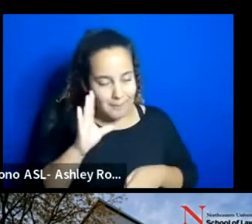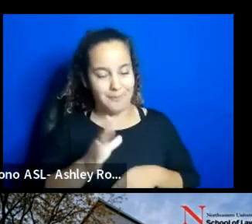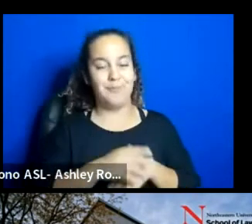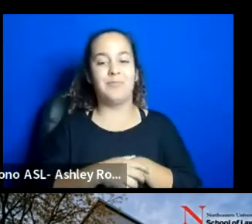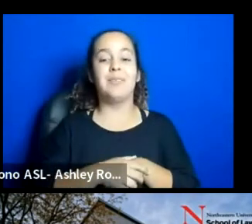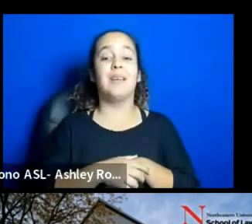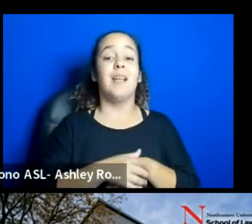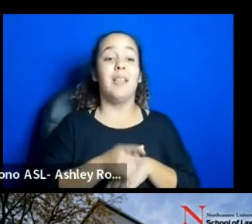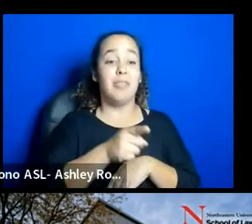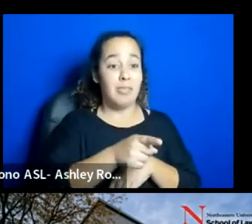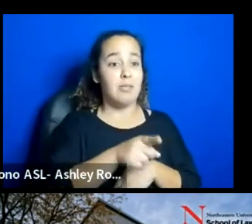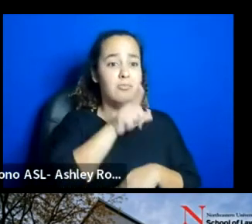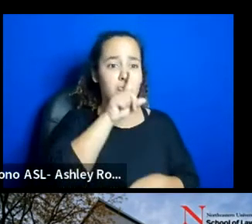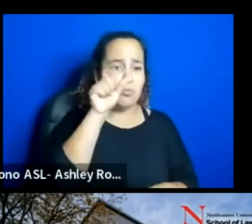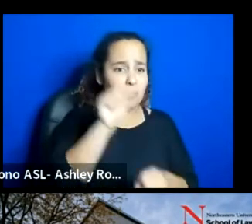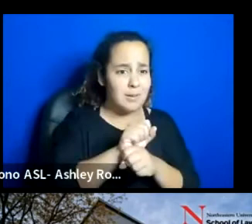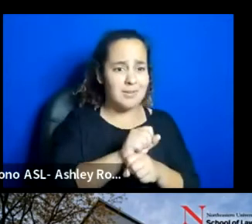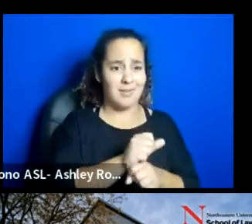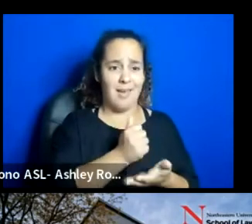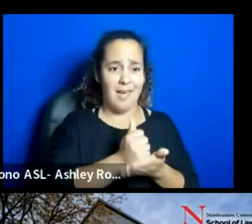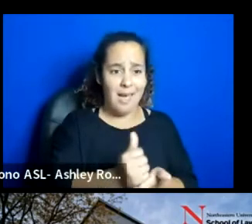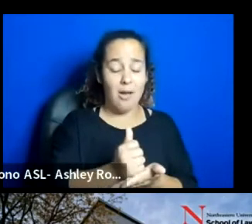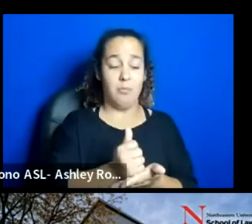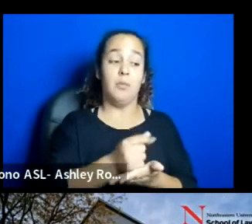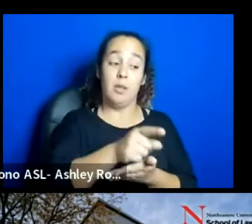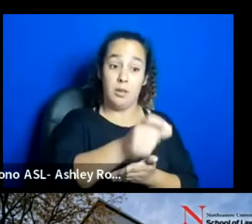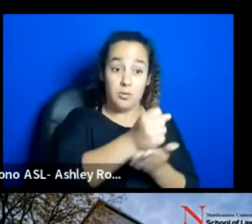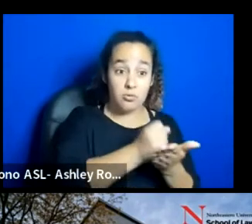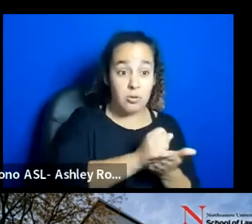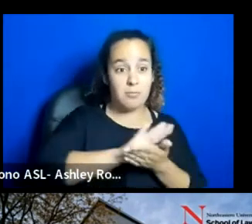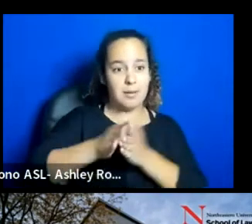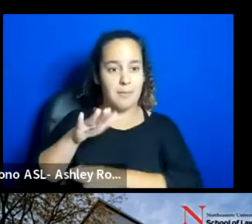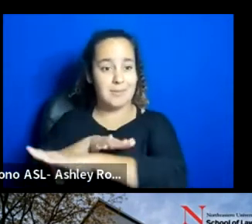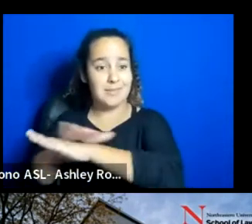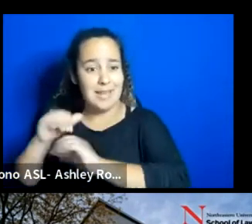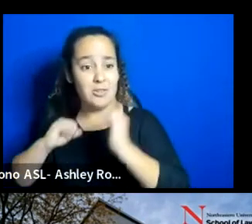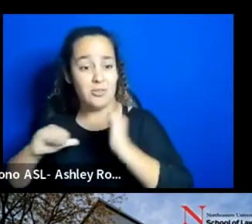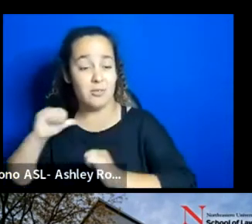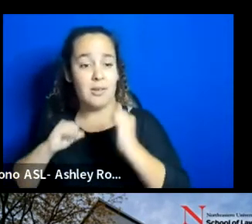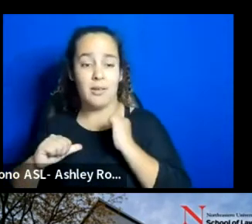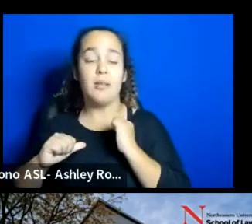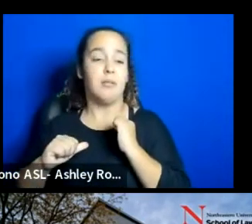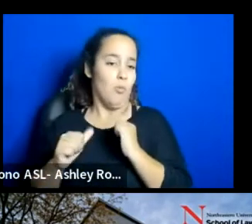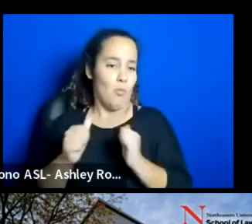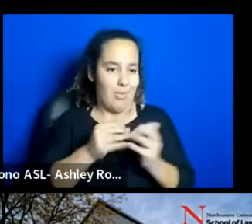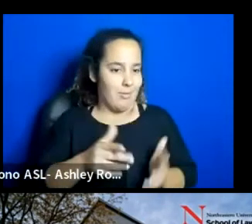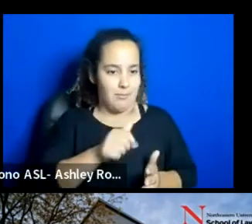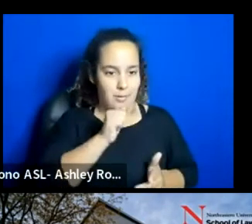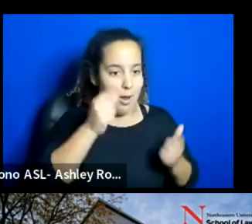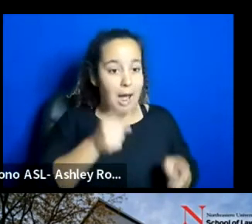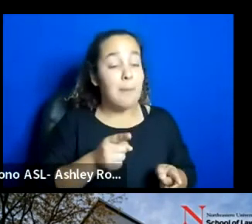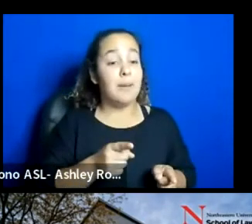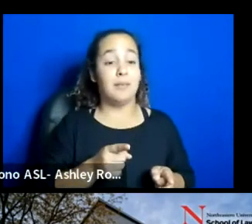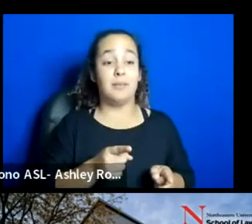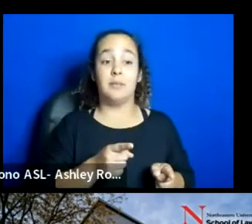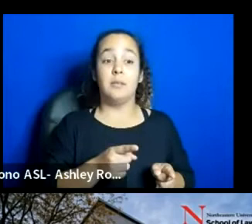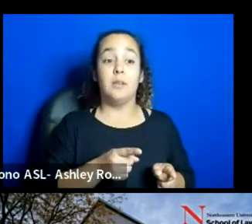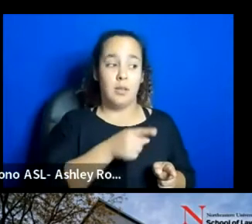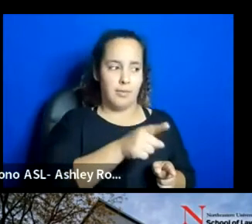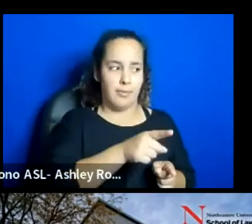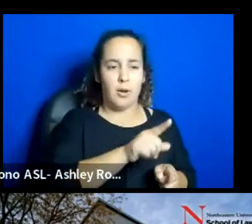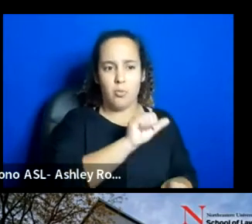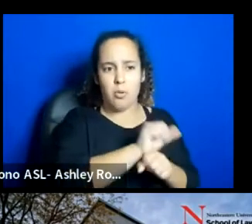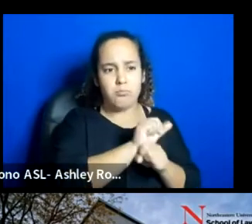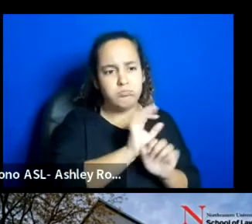of production from page to the stage, but transform the work into the material performance. The ability to transform the